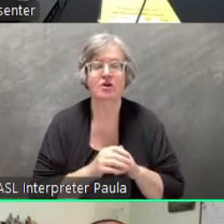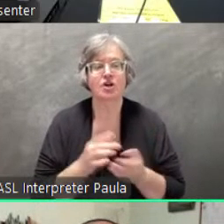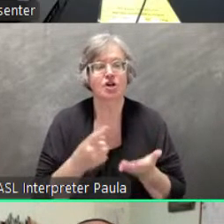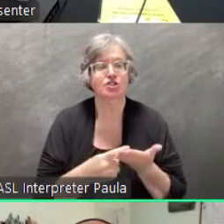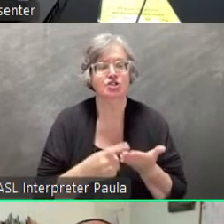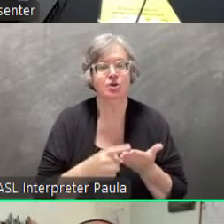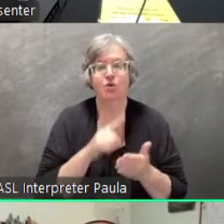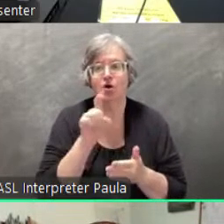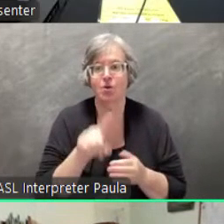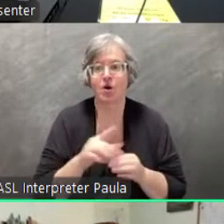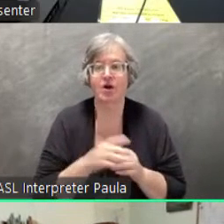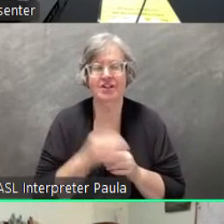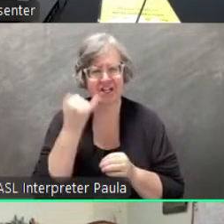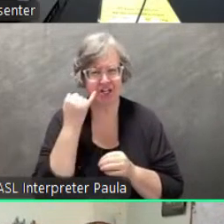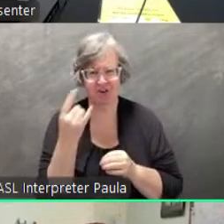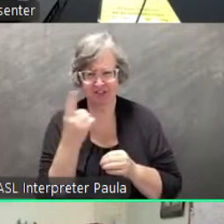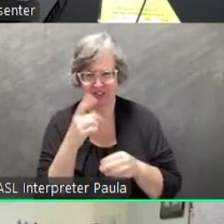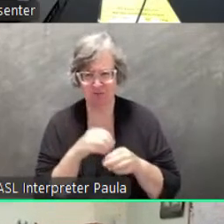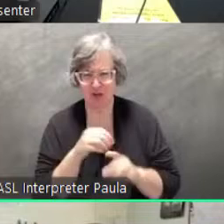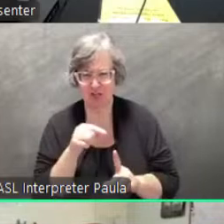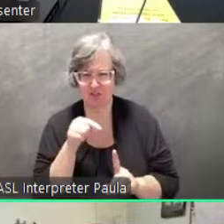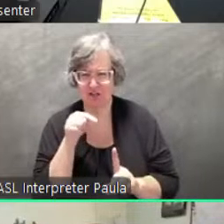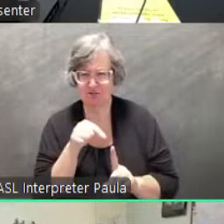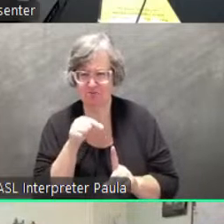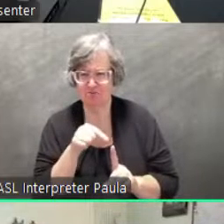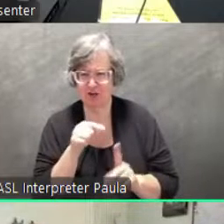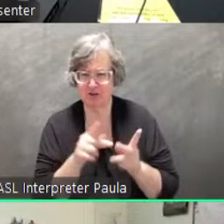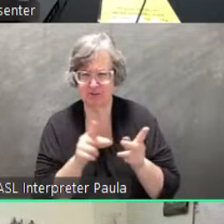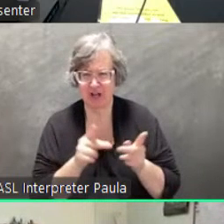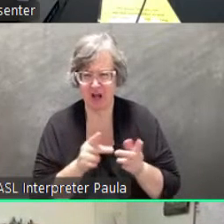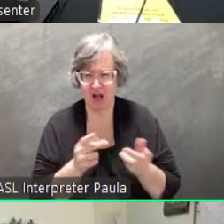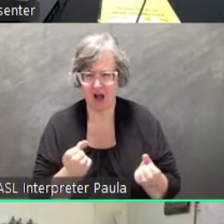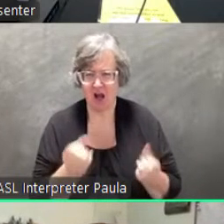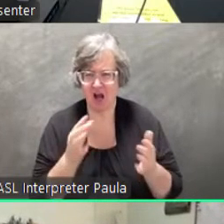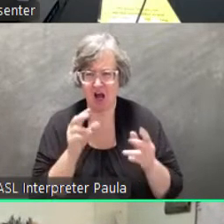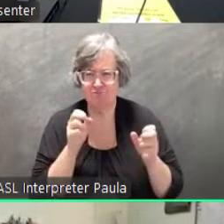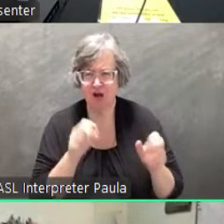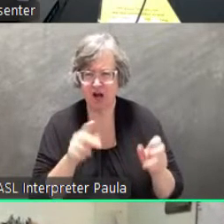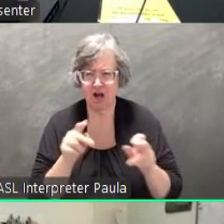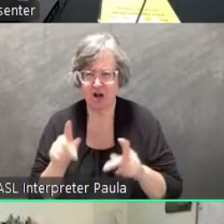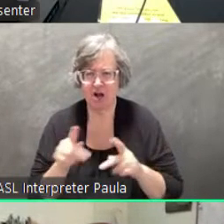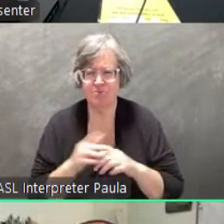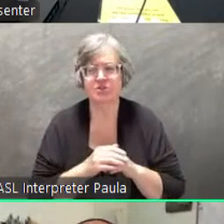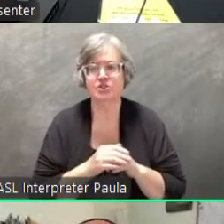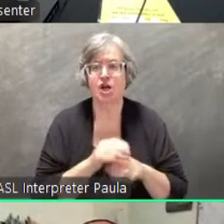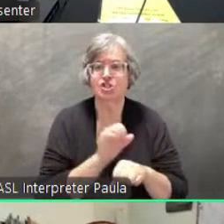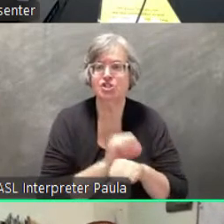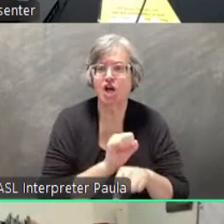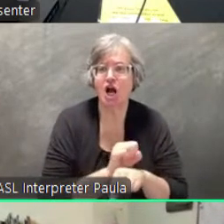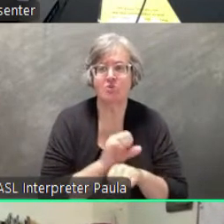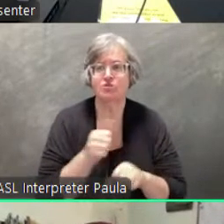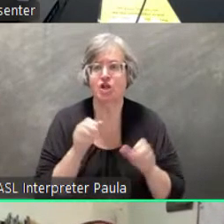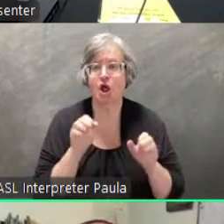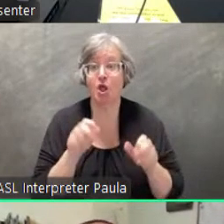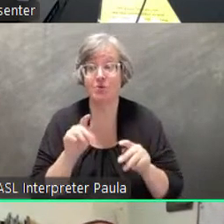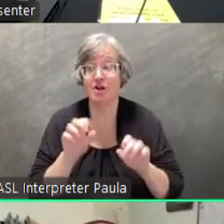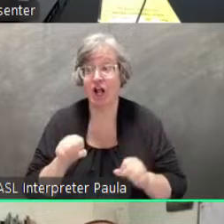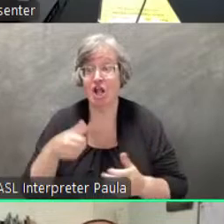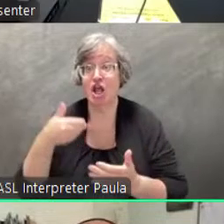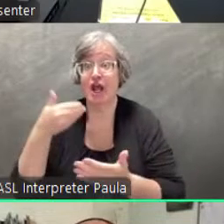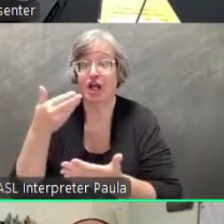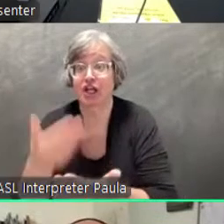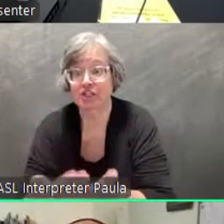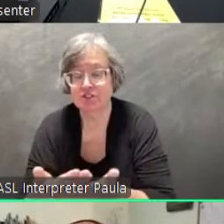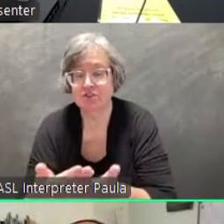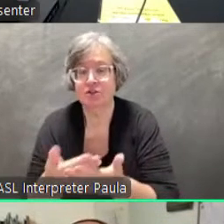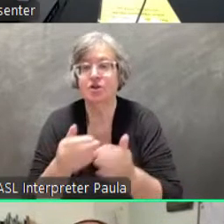the question, if someone's in a particular place, how many opportunities, jobs or other opportunities could they get to in an amount